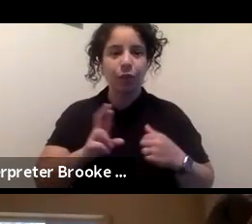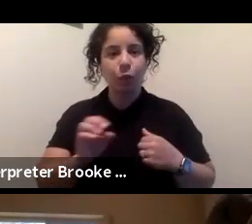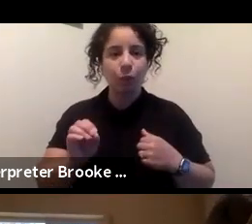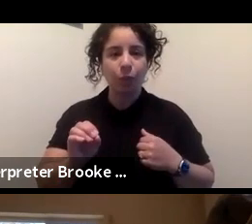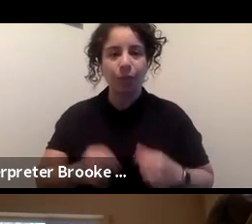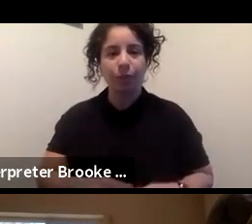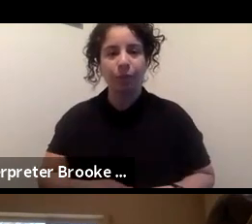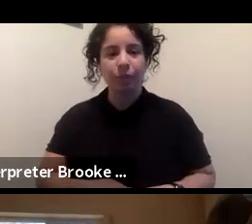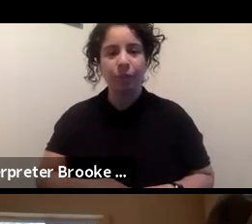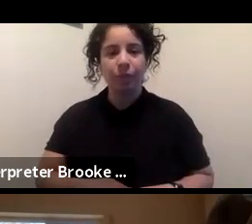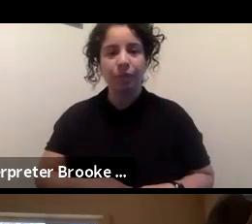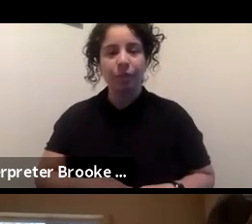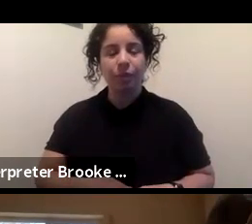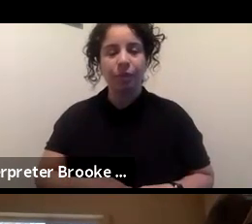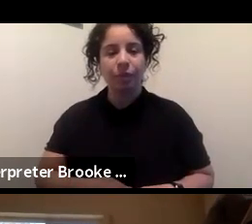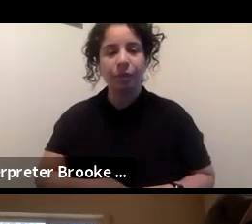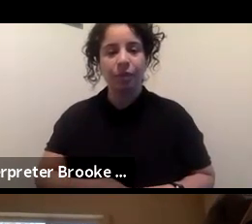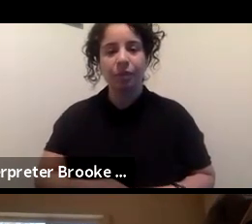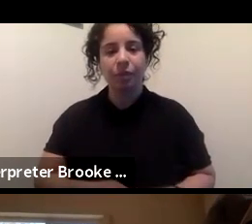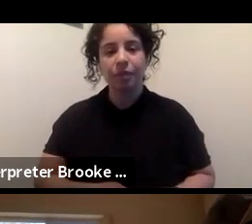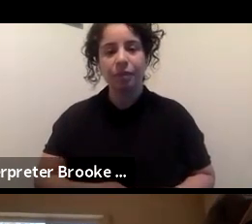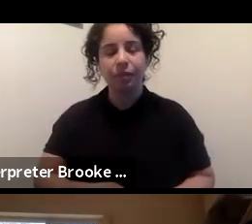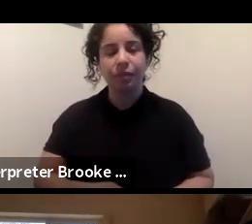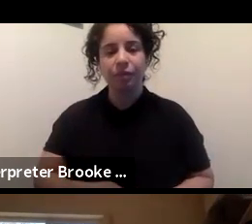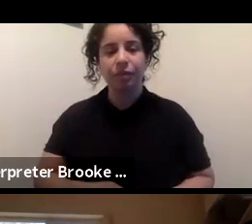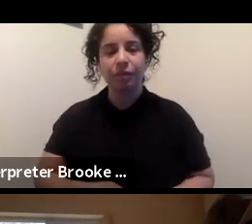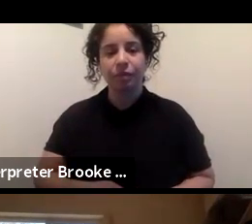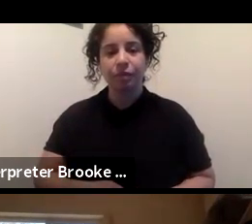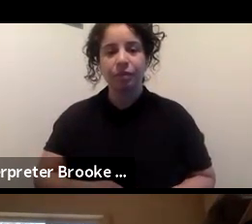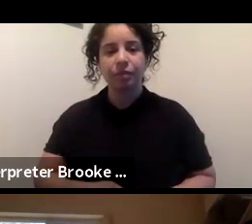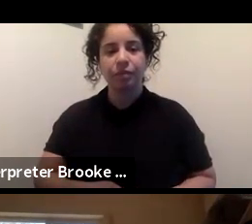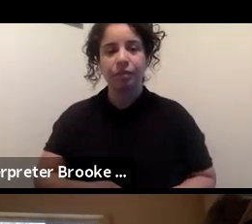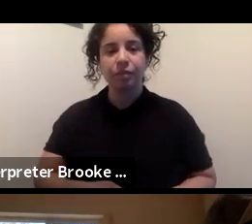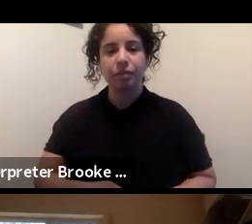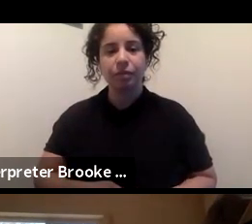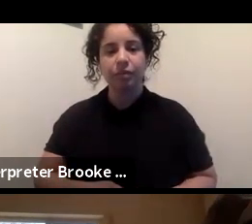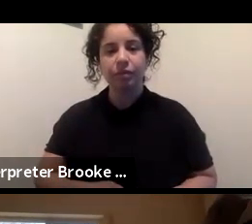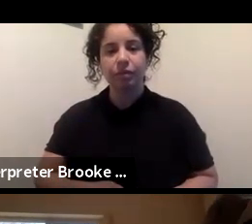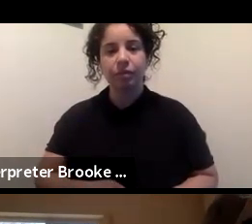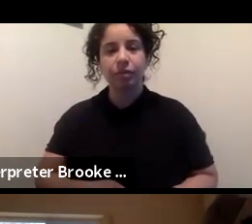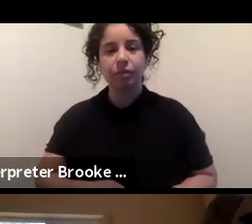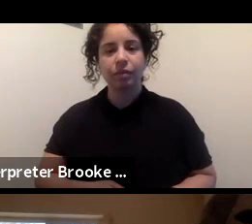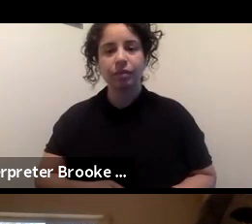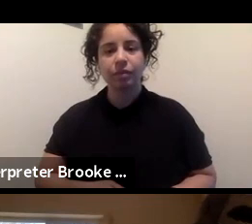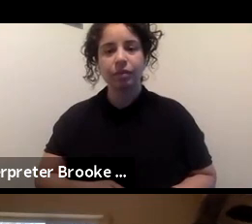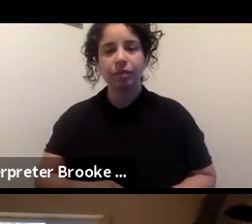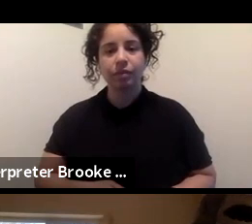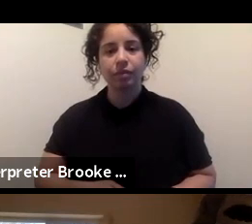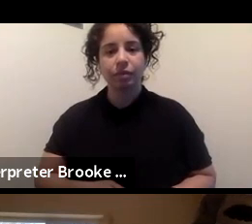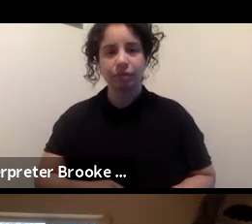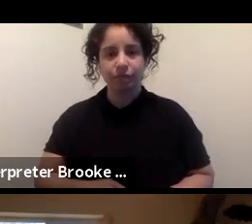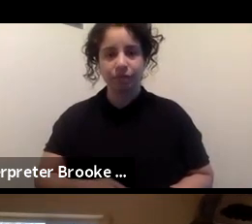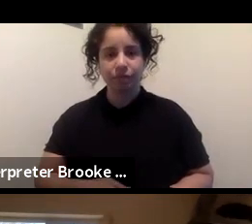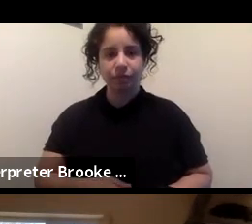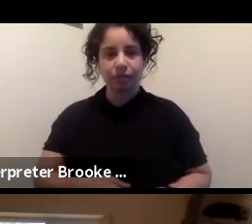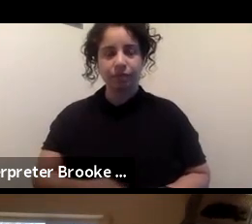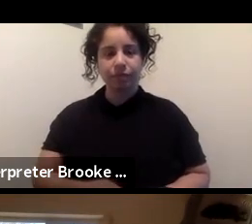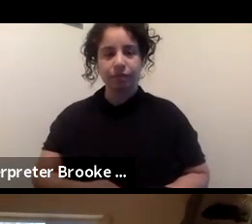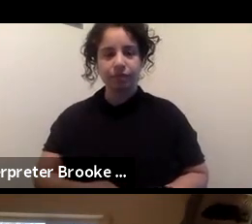Tatewana, Buck George, Yang Kamping Sawachahare, Hawo, Manuke Katabare, Hawo Iswam, Manu